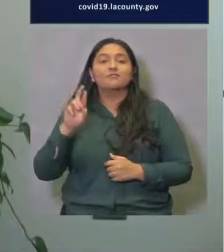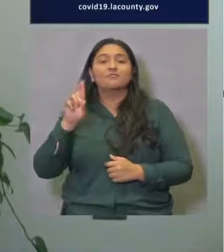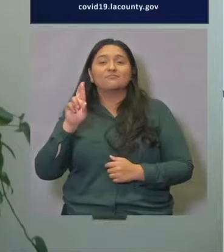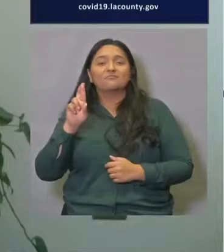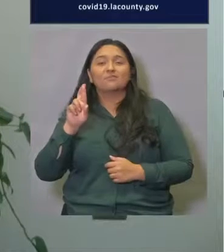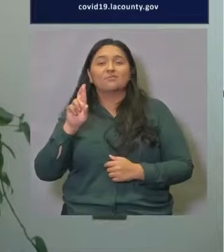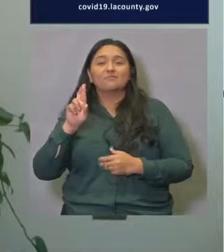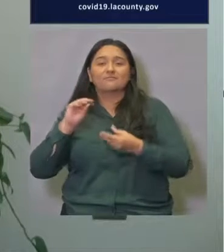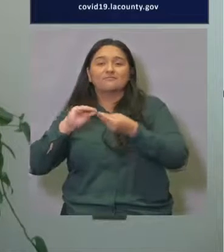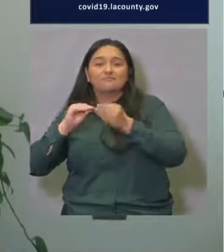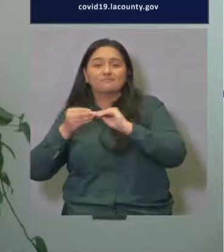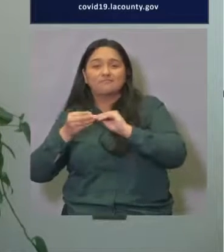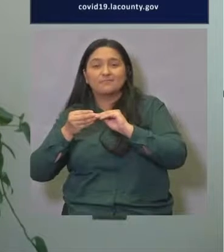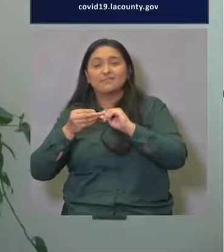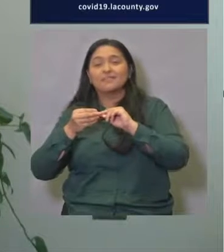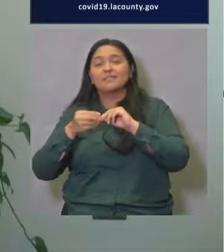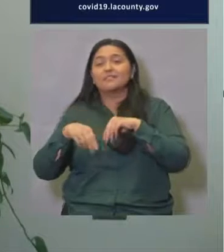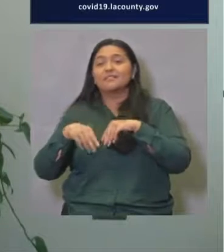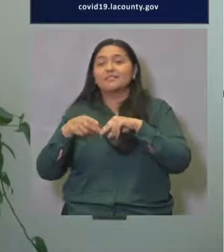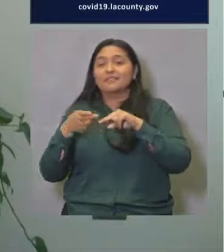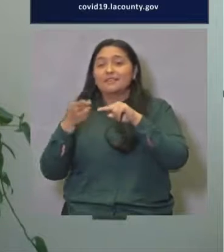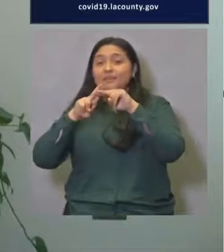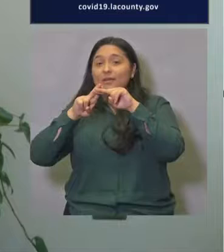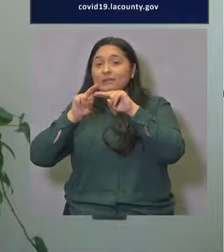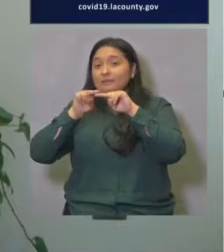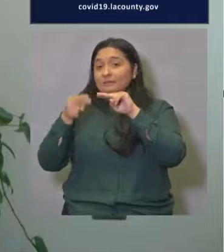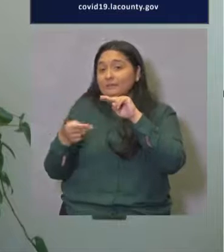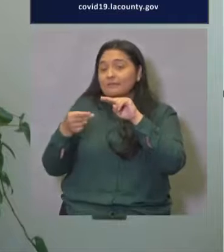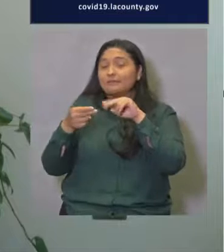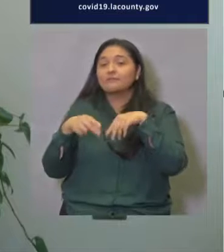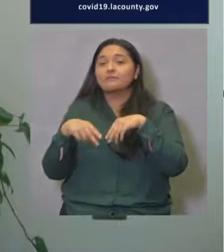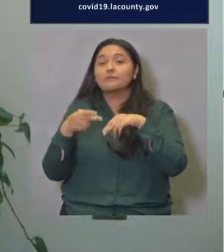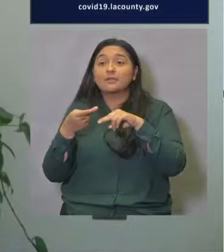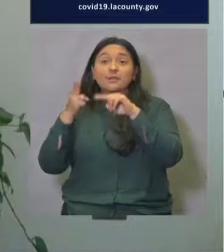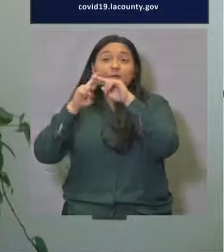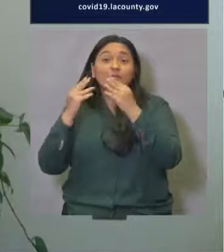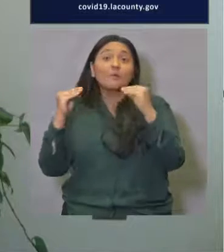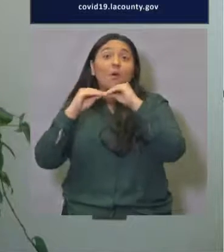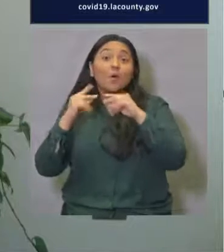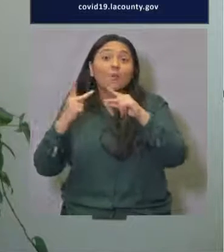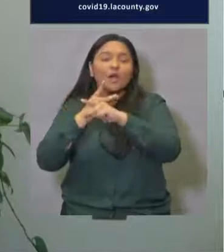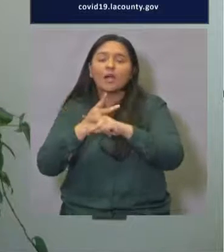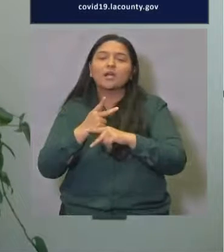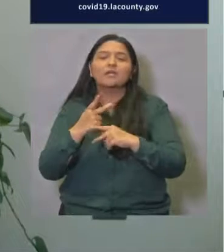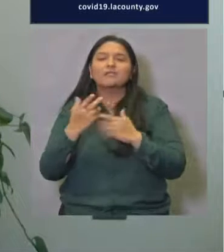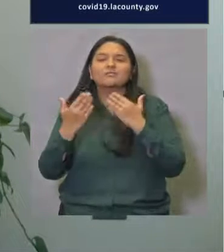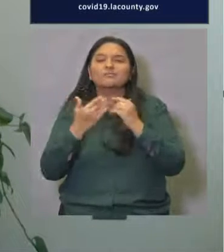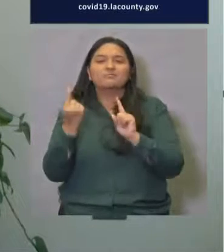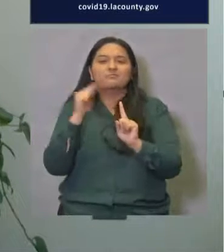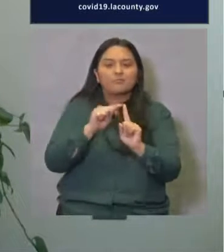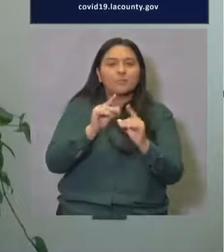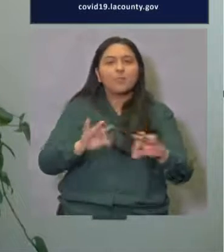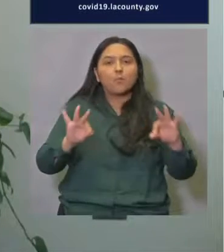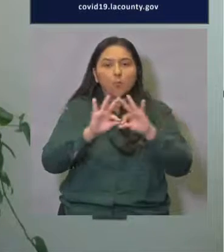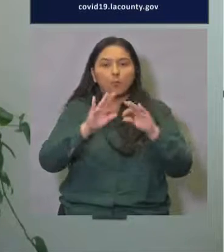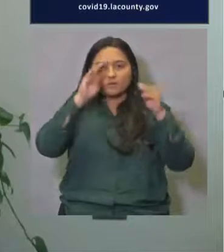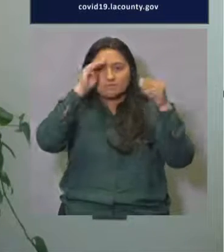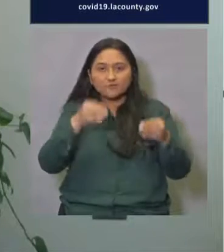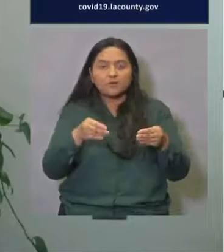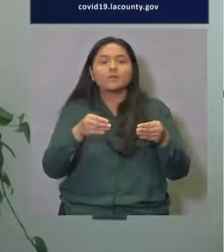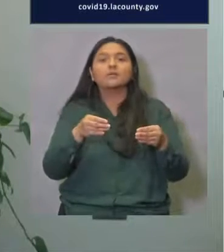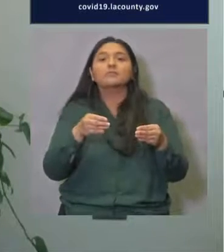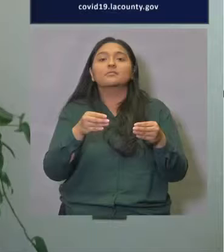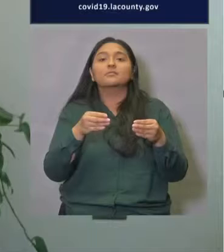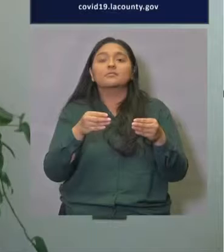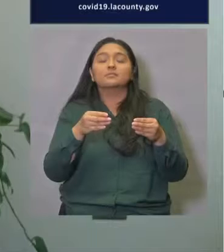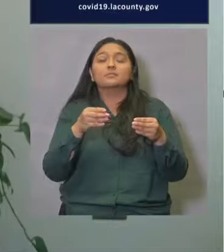not increases a little or it increases a lot, we all need to pay attention to the fact that there is just a lot more transmission